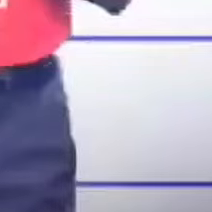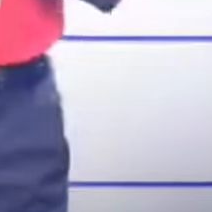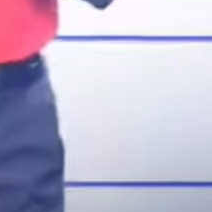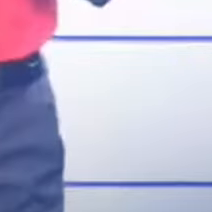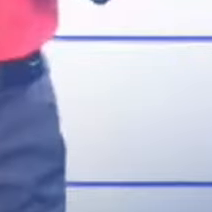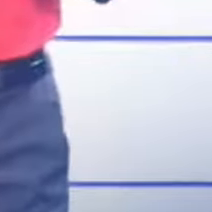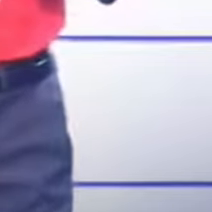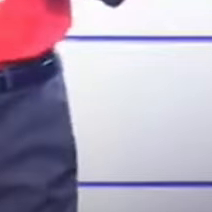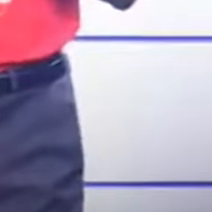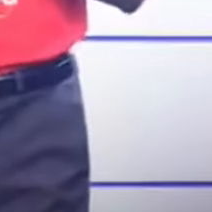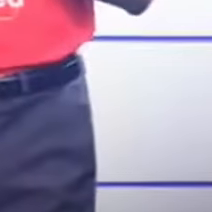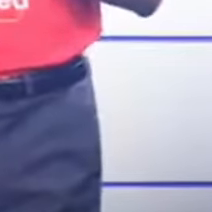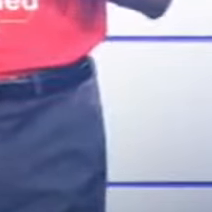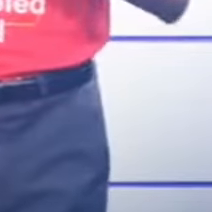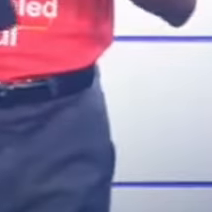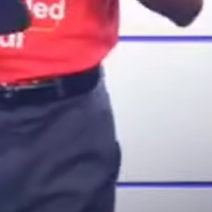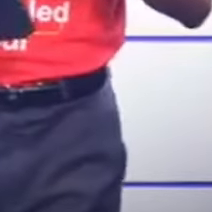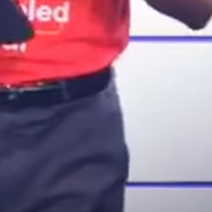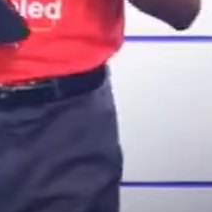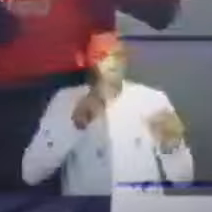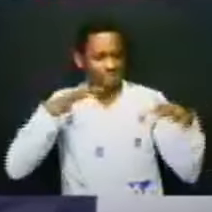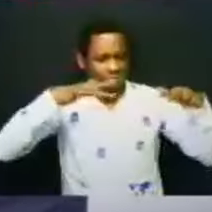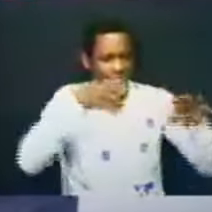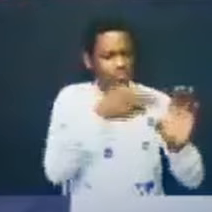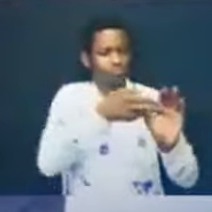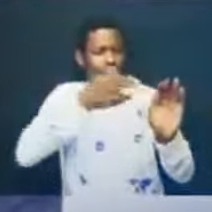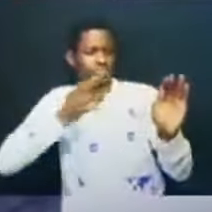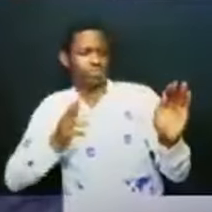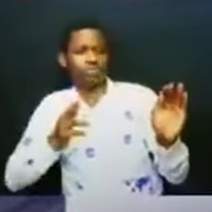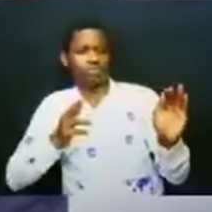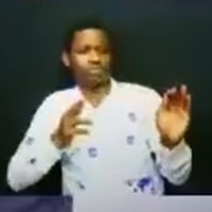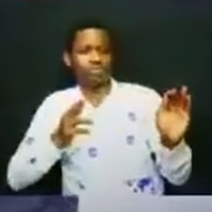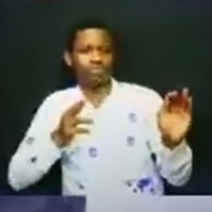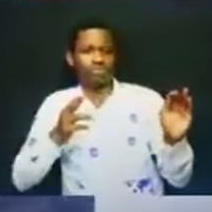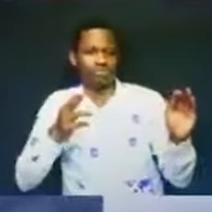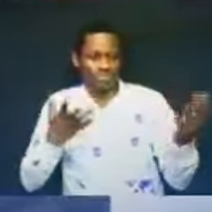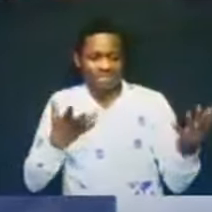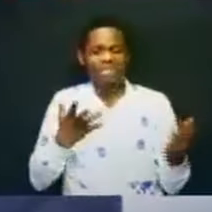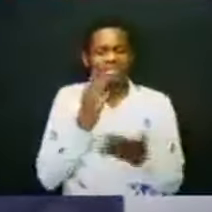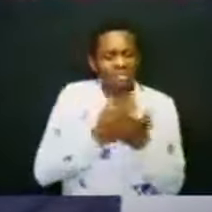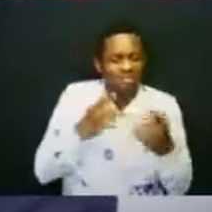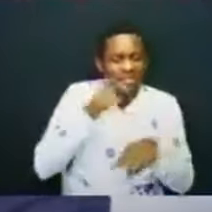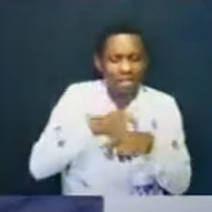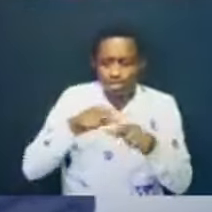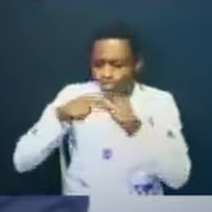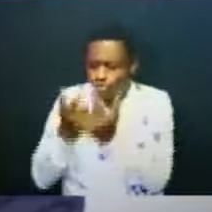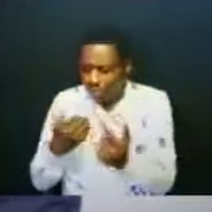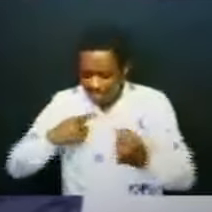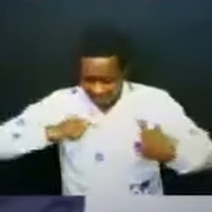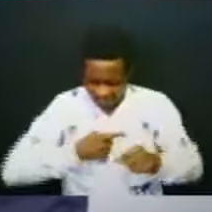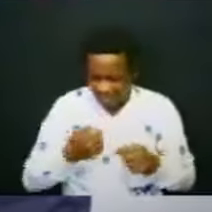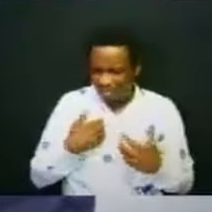They shy away from people. Other times, bitter people have suicidal tendencies.